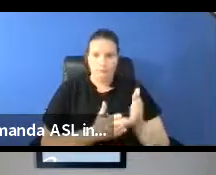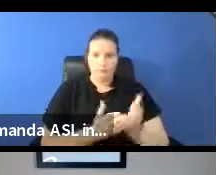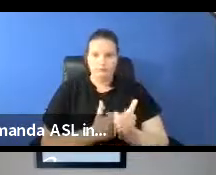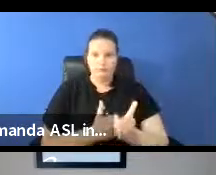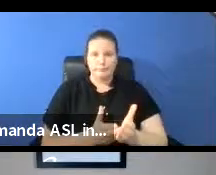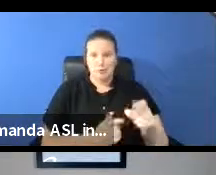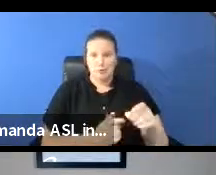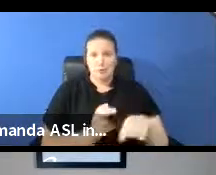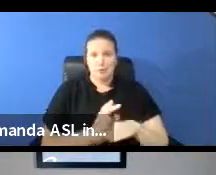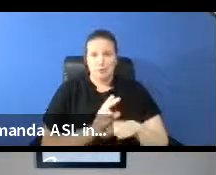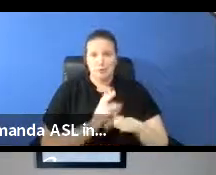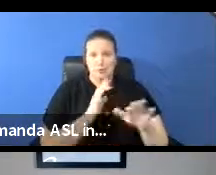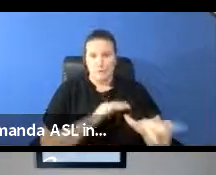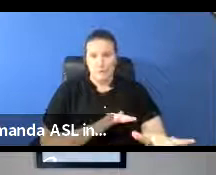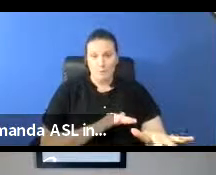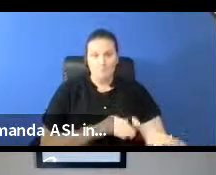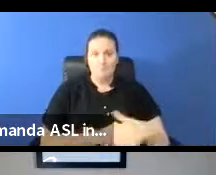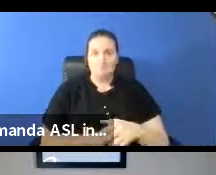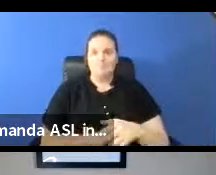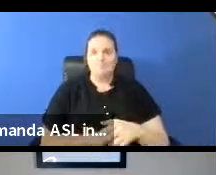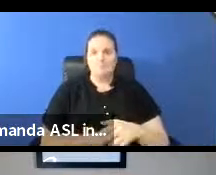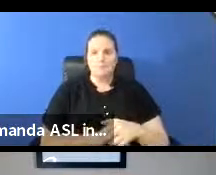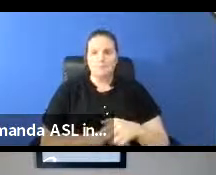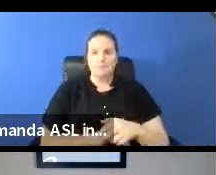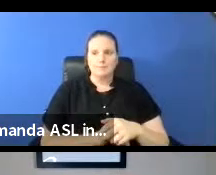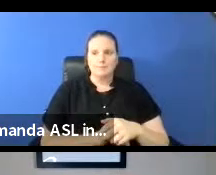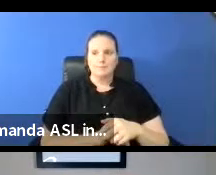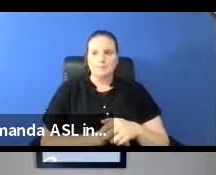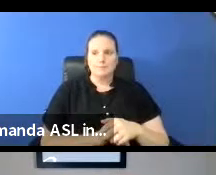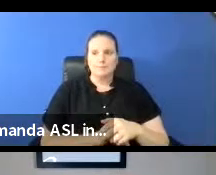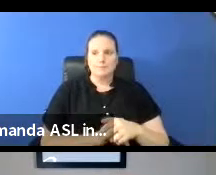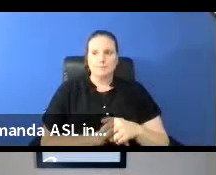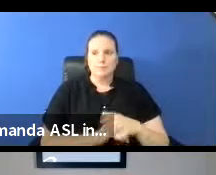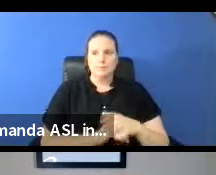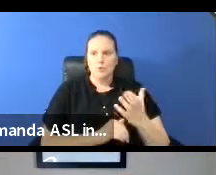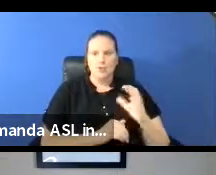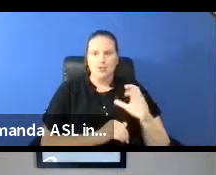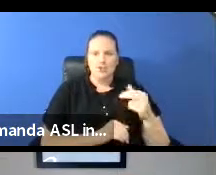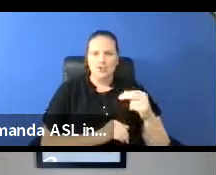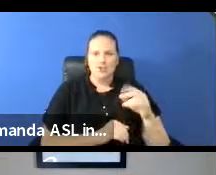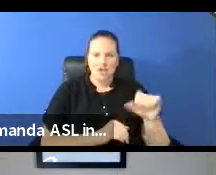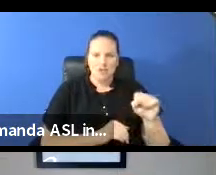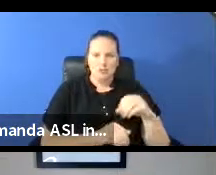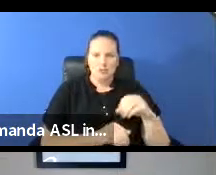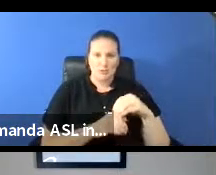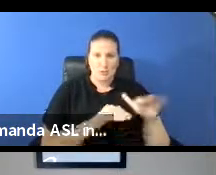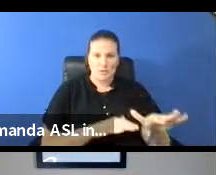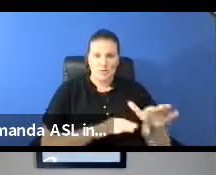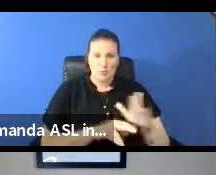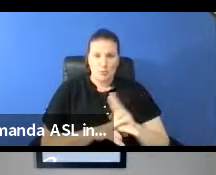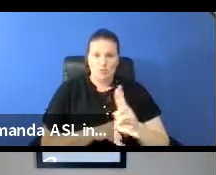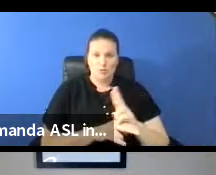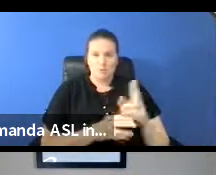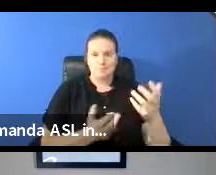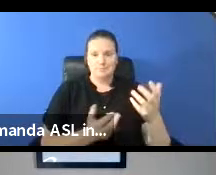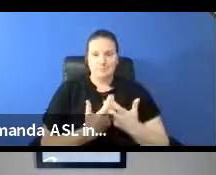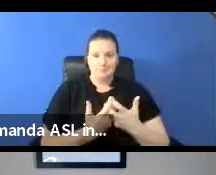the river. And along with that is what channels in the river they're using, so it lines